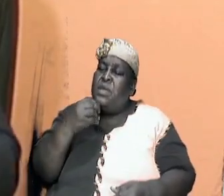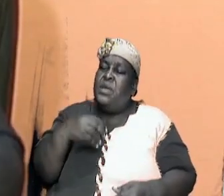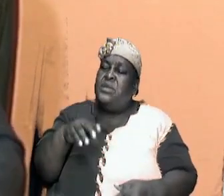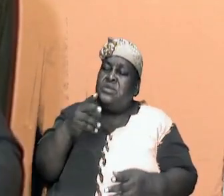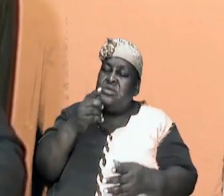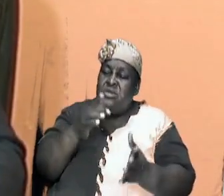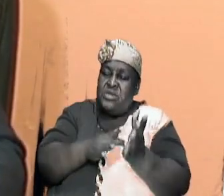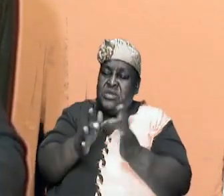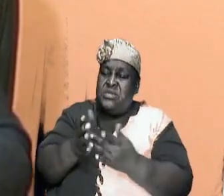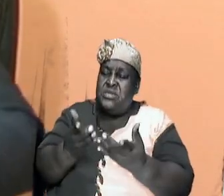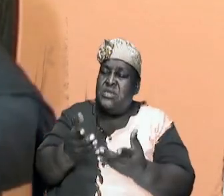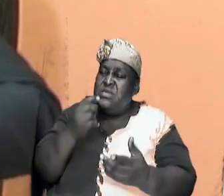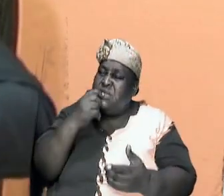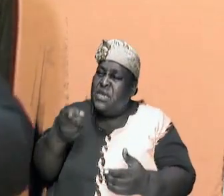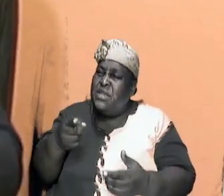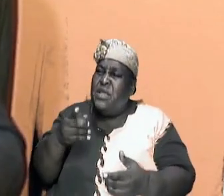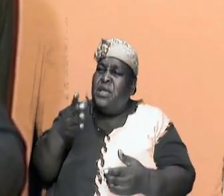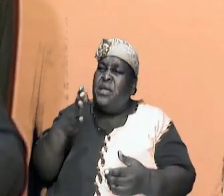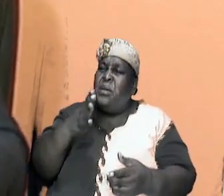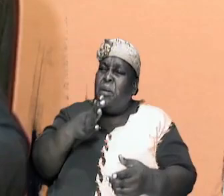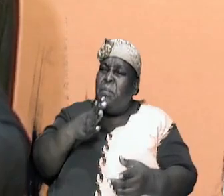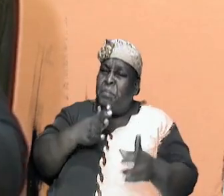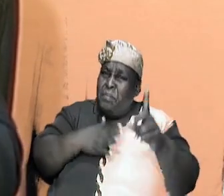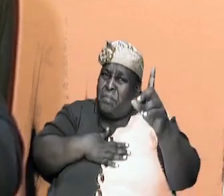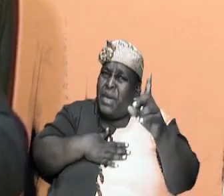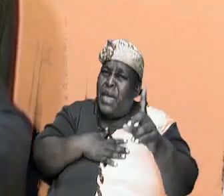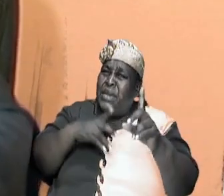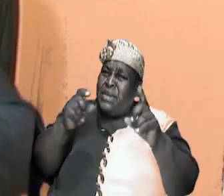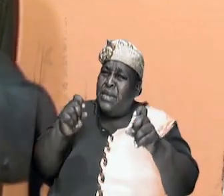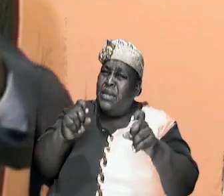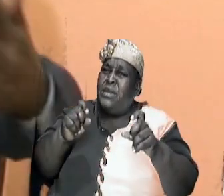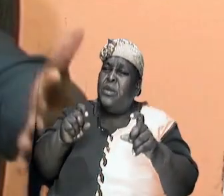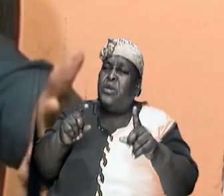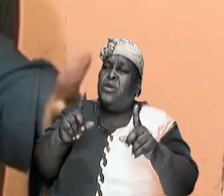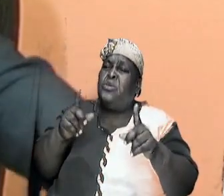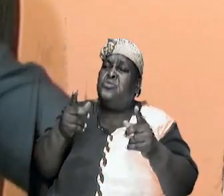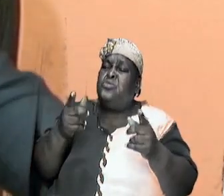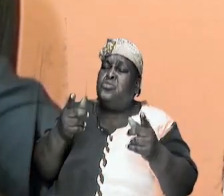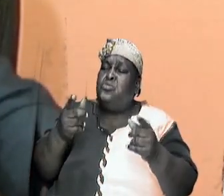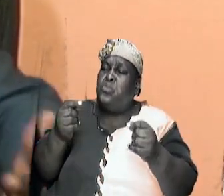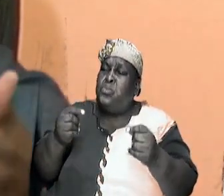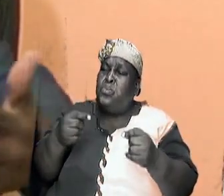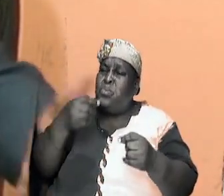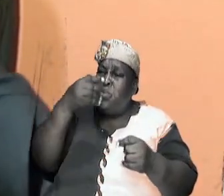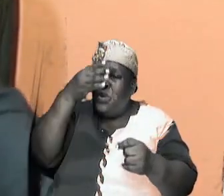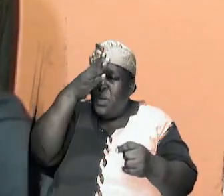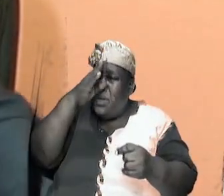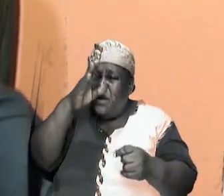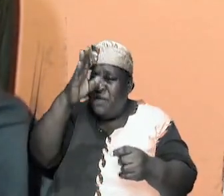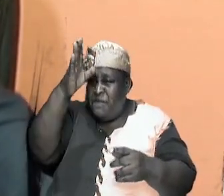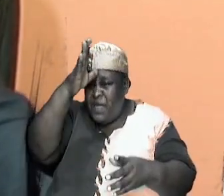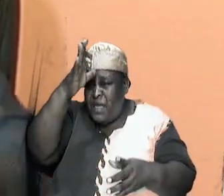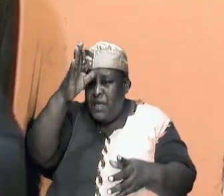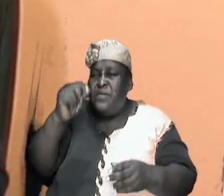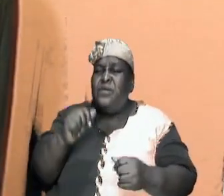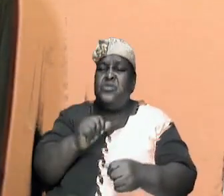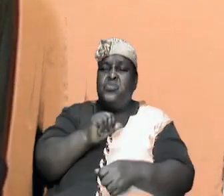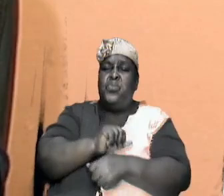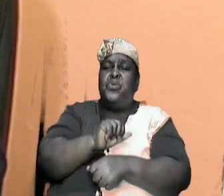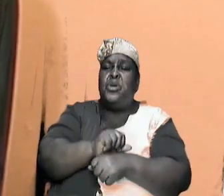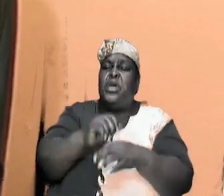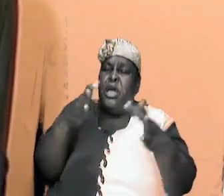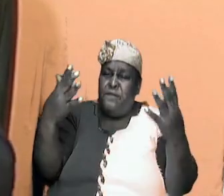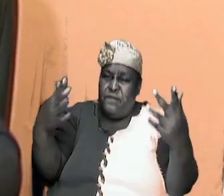the will of God and to finish it." It was really the same, repeating this, it was really the same thing he was saying in